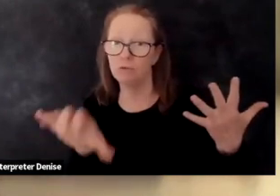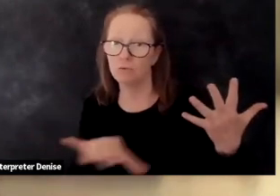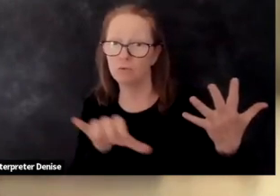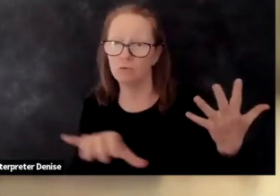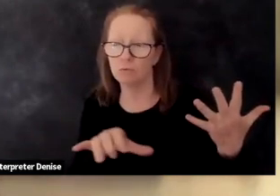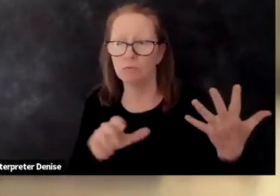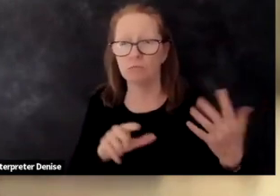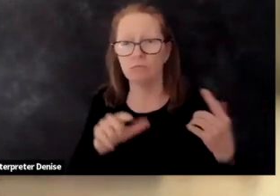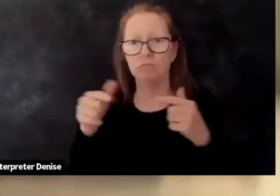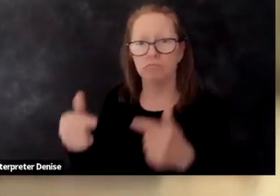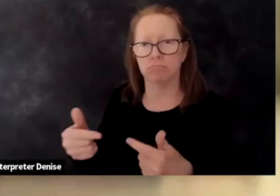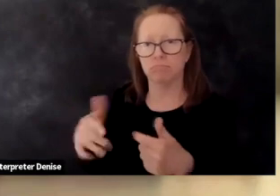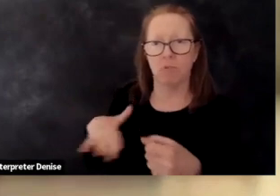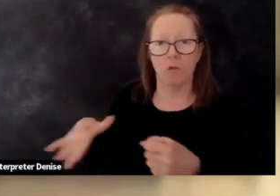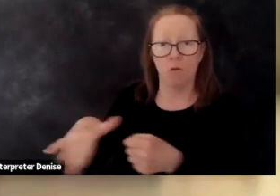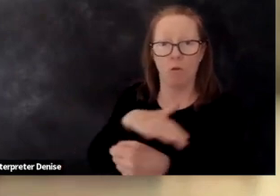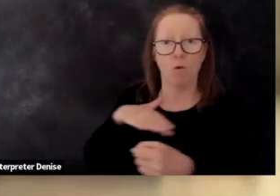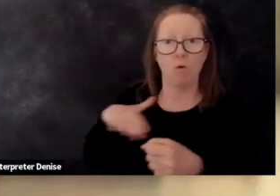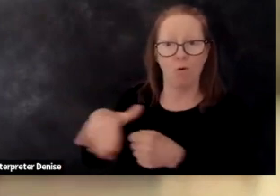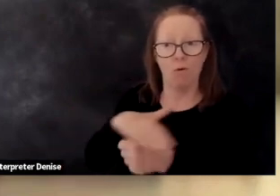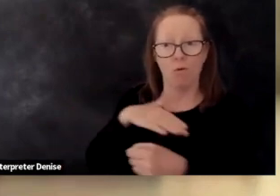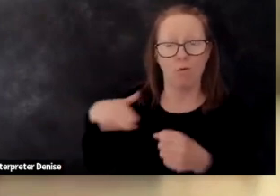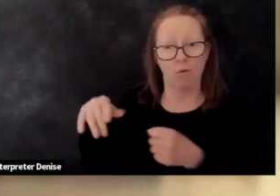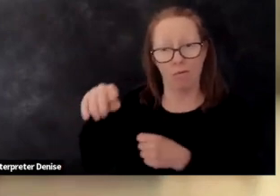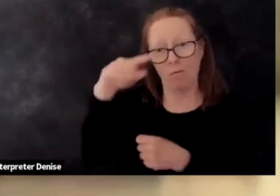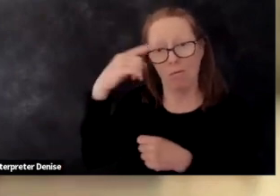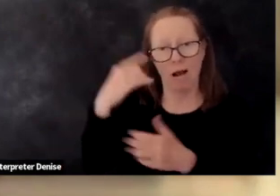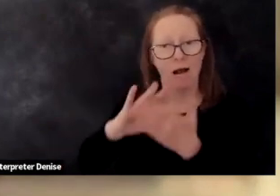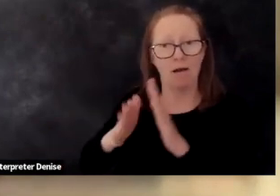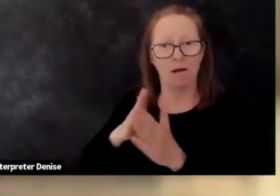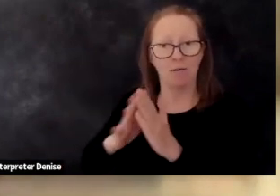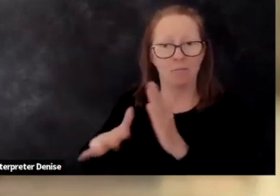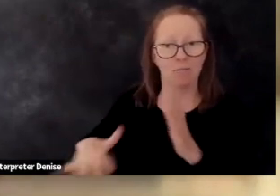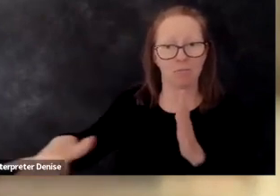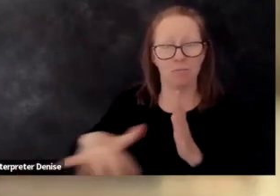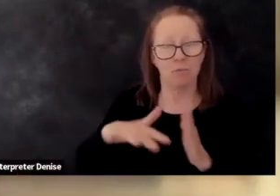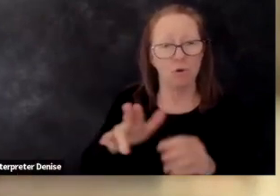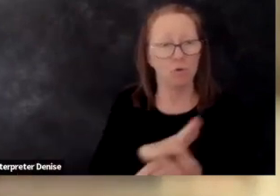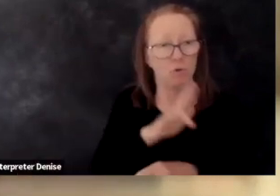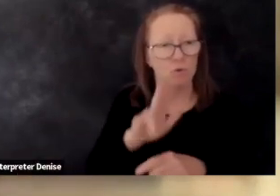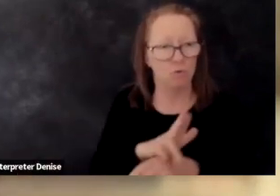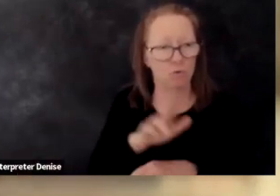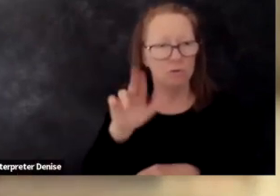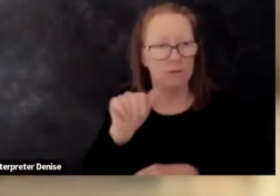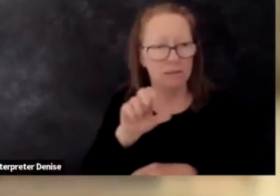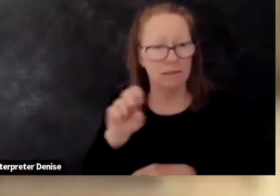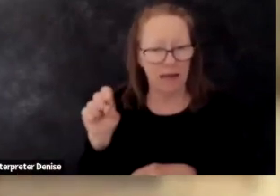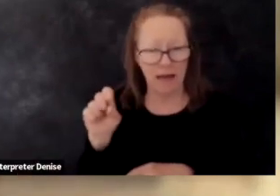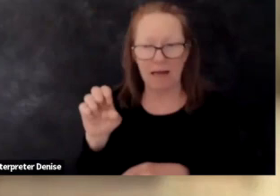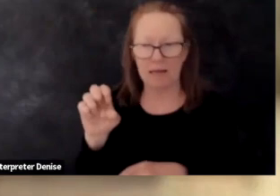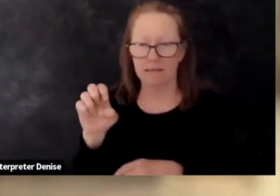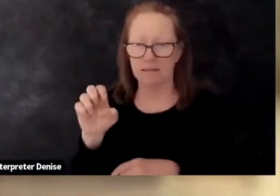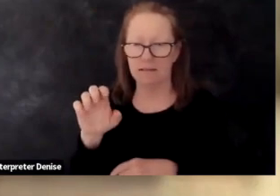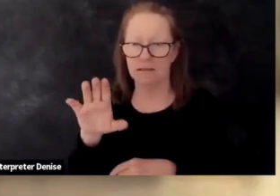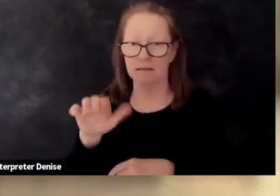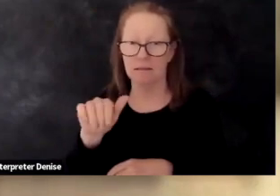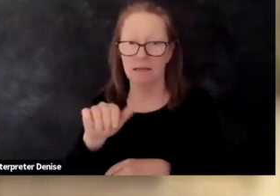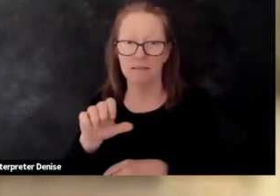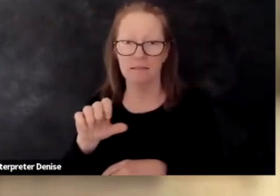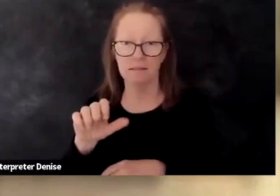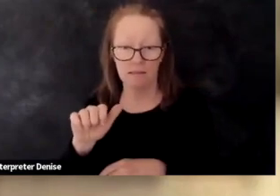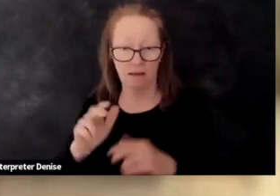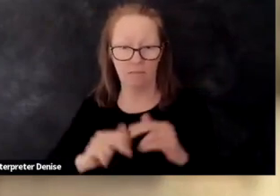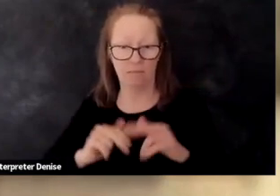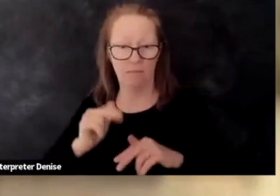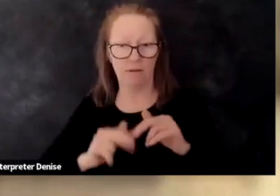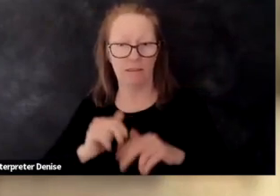continue to do that. And you could use the CAS as your example of how this can work, because we do think that it has been successful. The